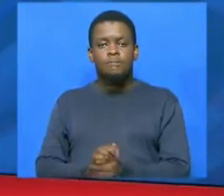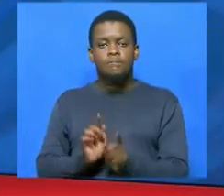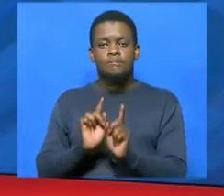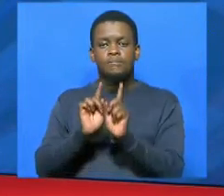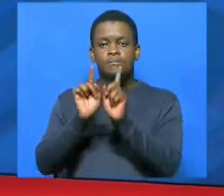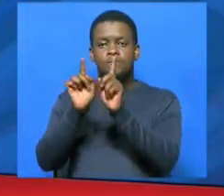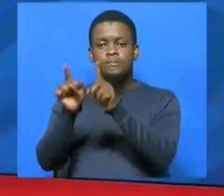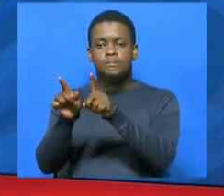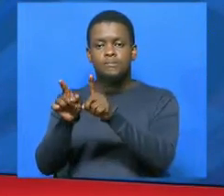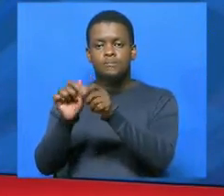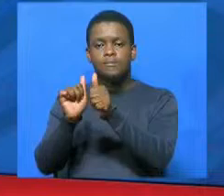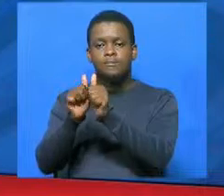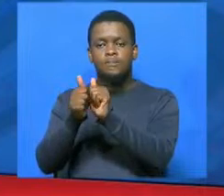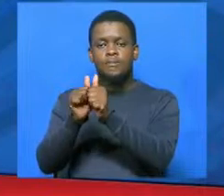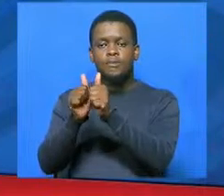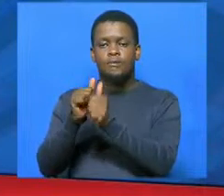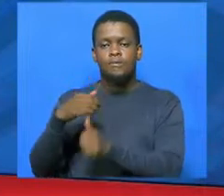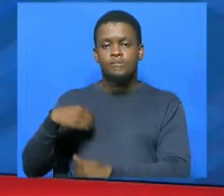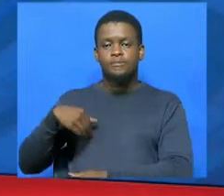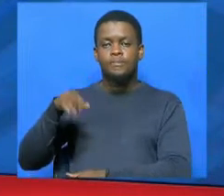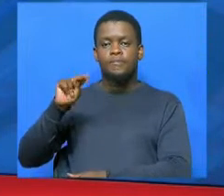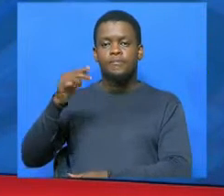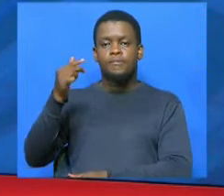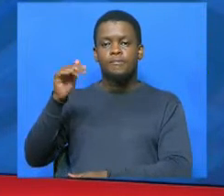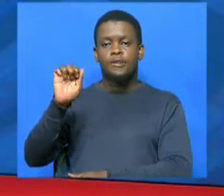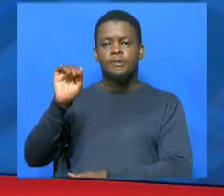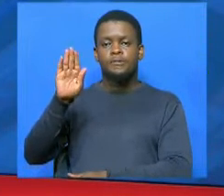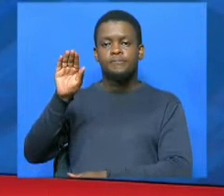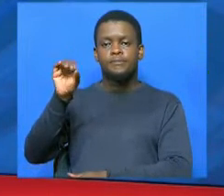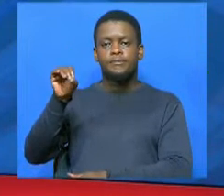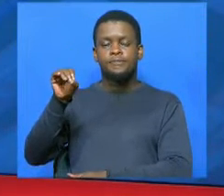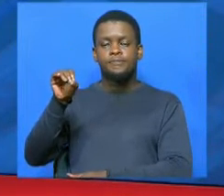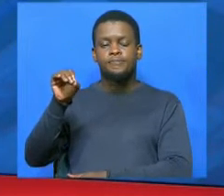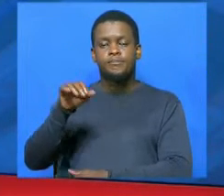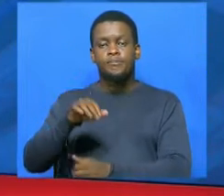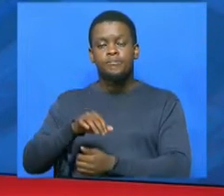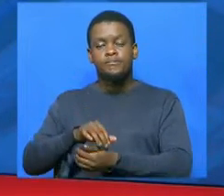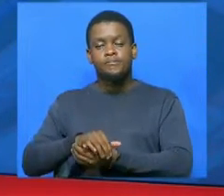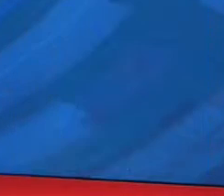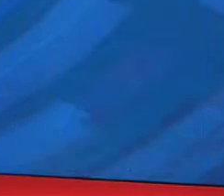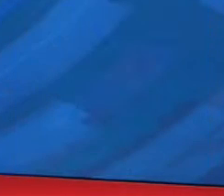Up next is Ndabugang Sebetlela with your sport news.